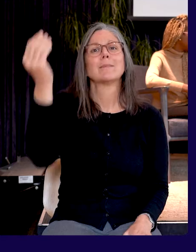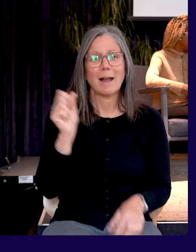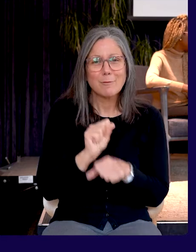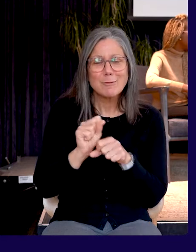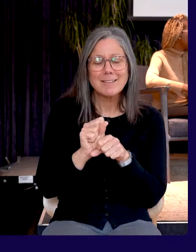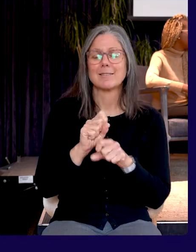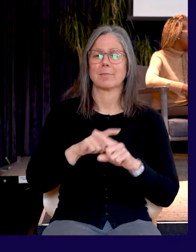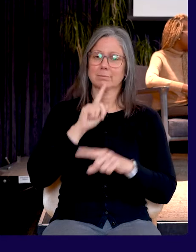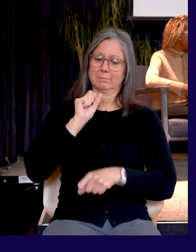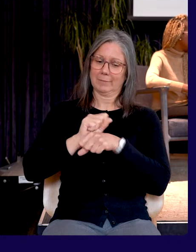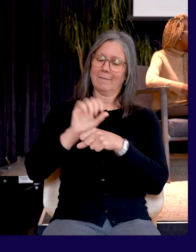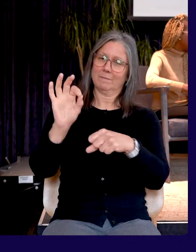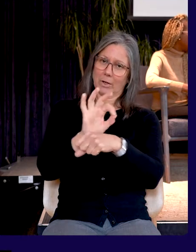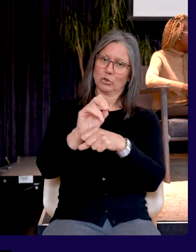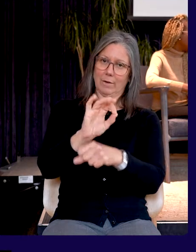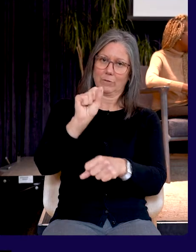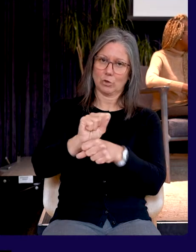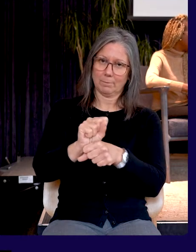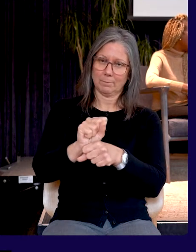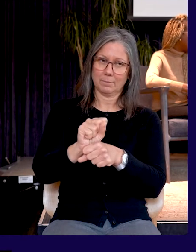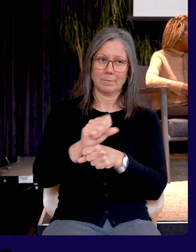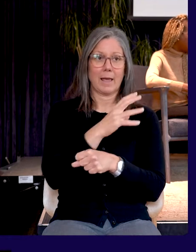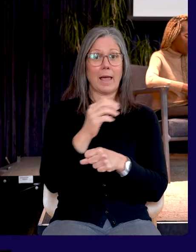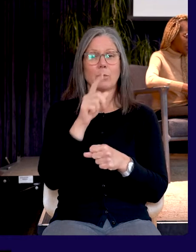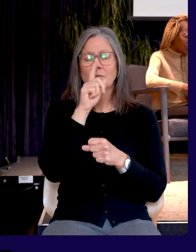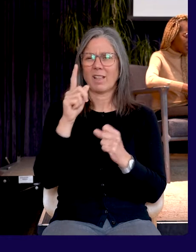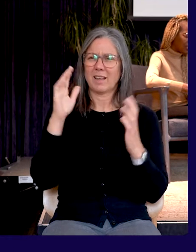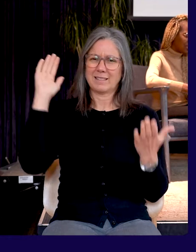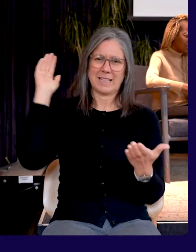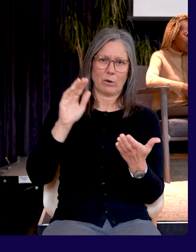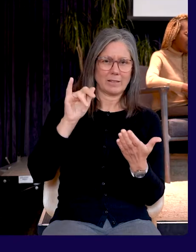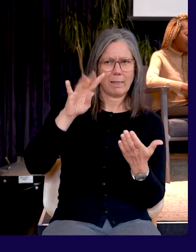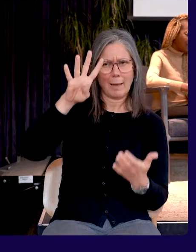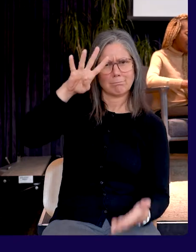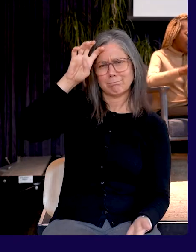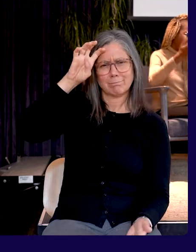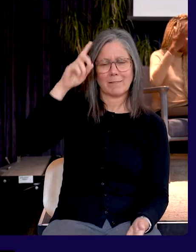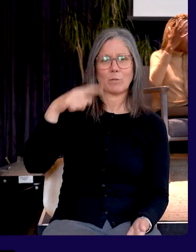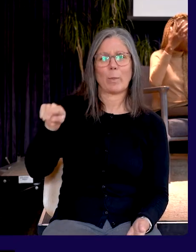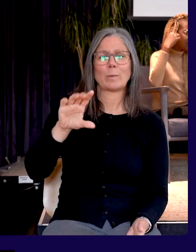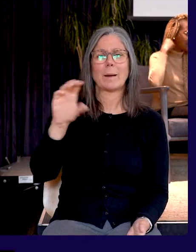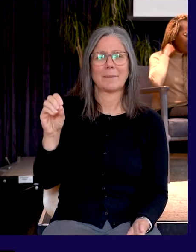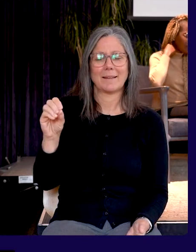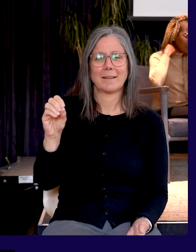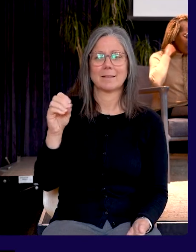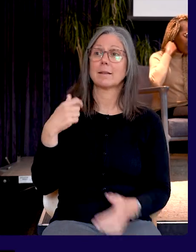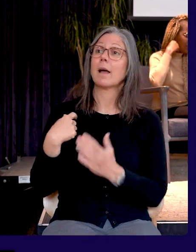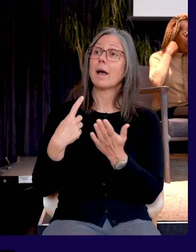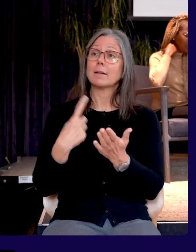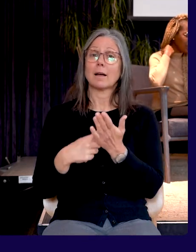but as an actual function of her job. Right. And demystifying that That's it. for them as well. That's it. So, I mean, look, I spoke to this at the top